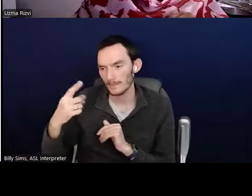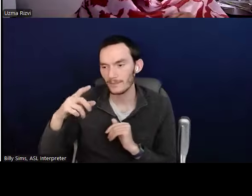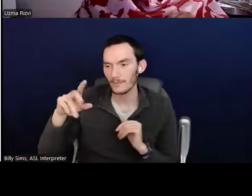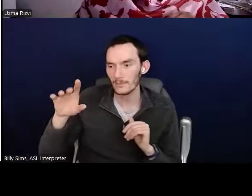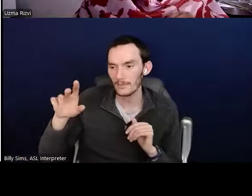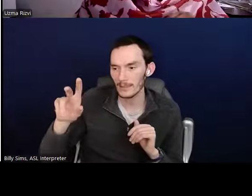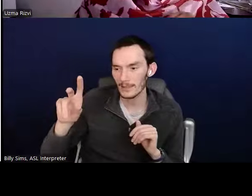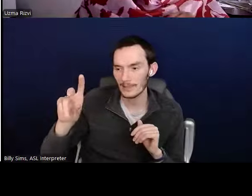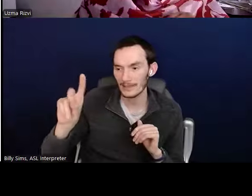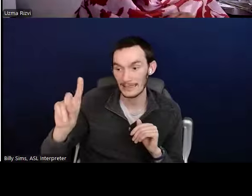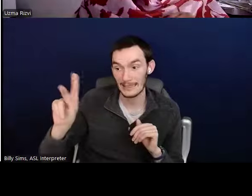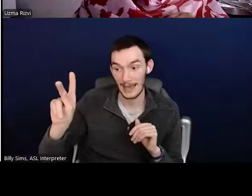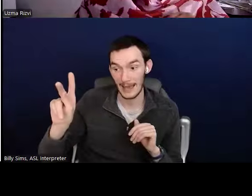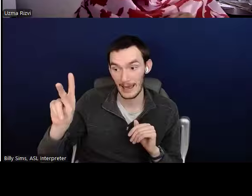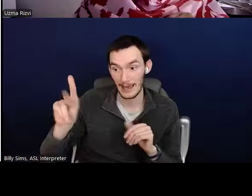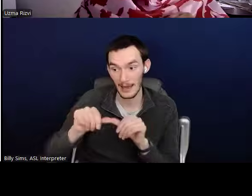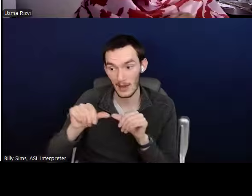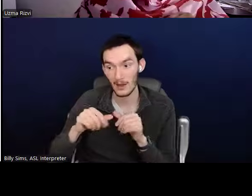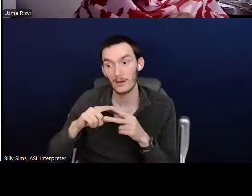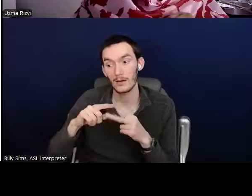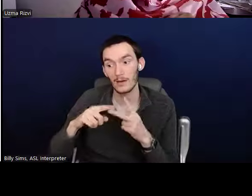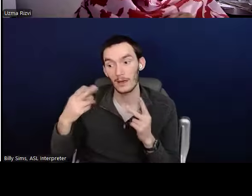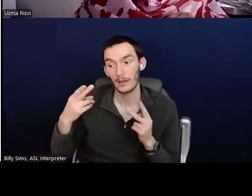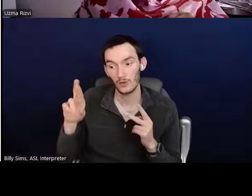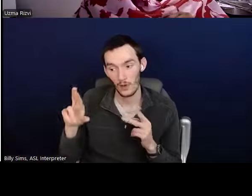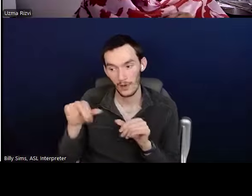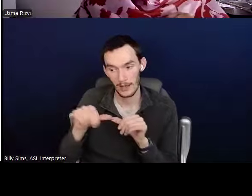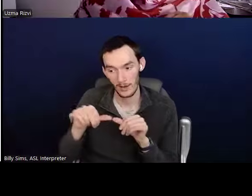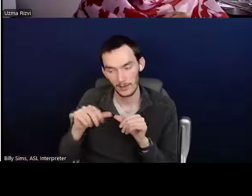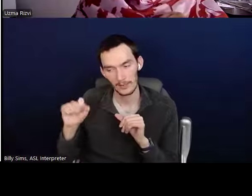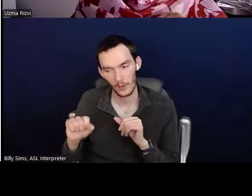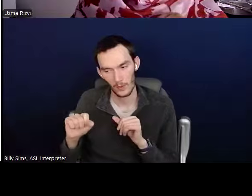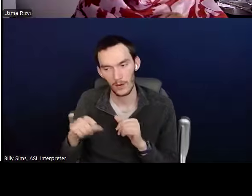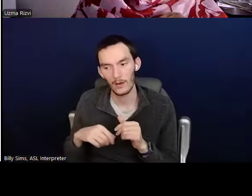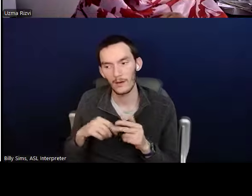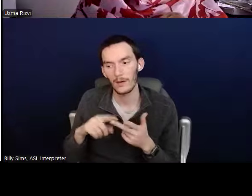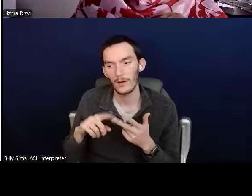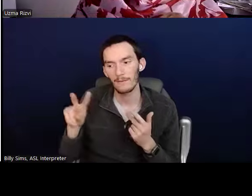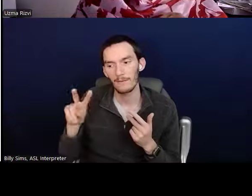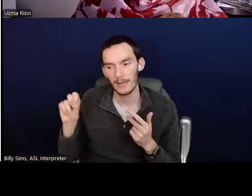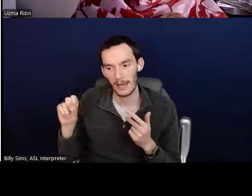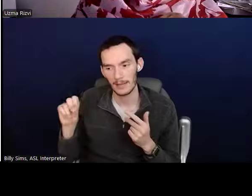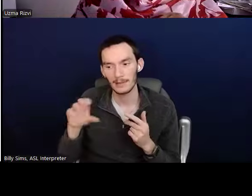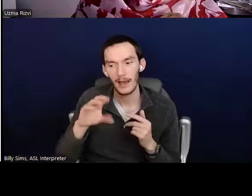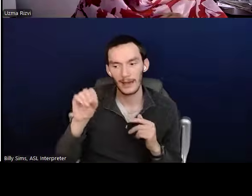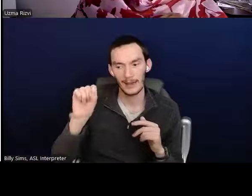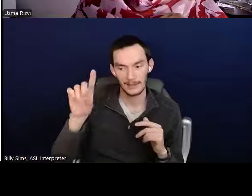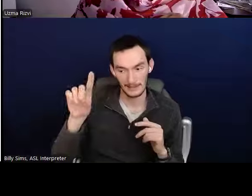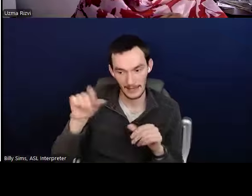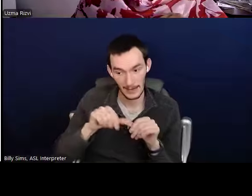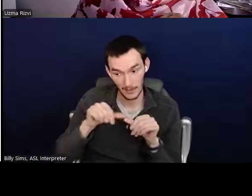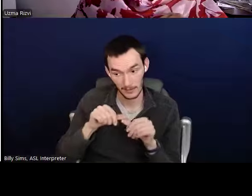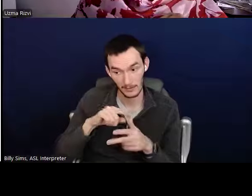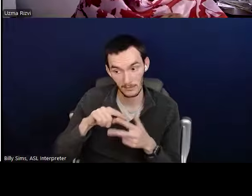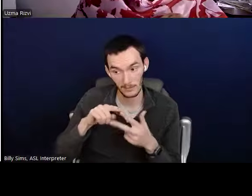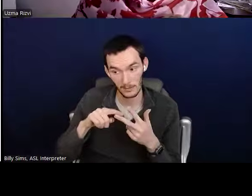DK area, HR area, which is down here to the south, VS and SD areas, which is, we've